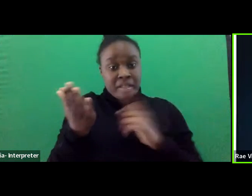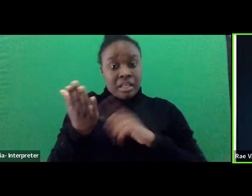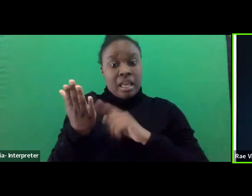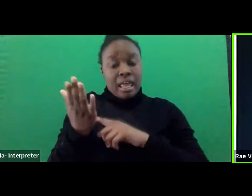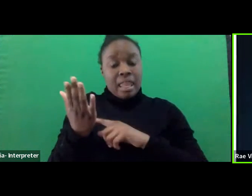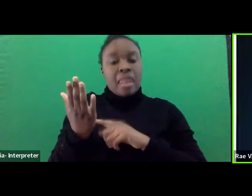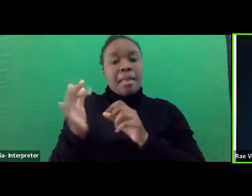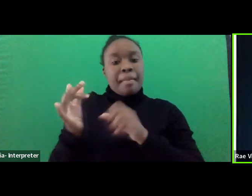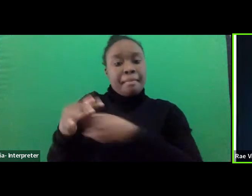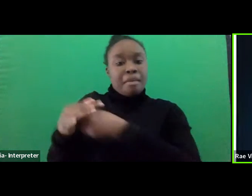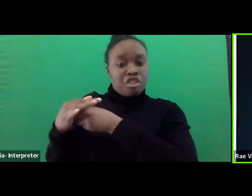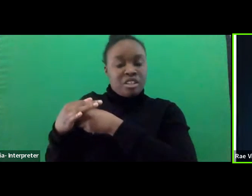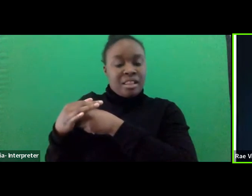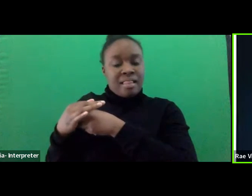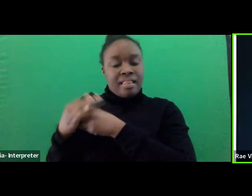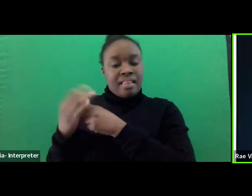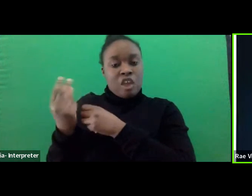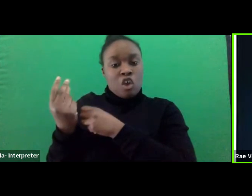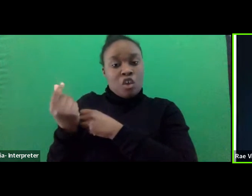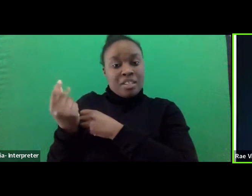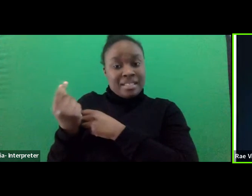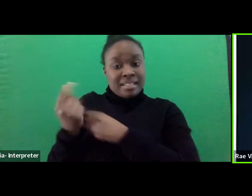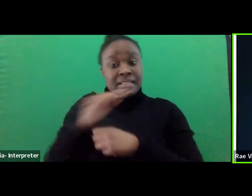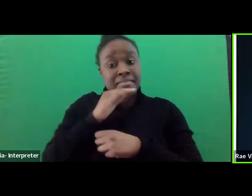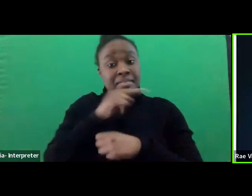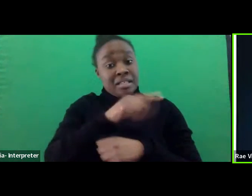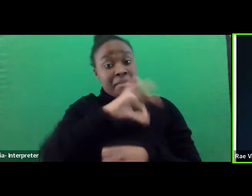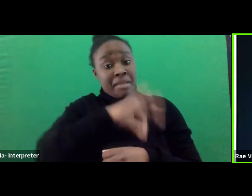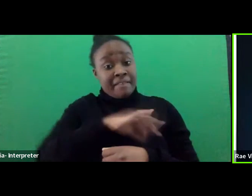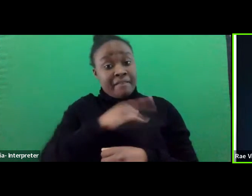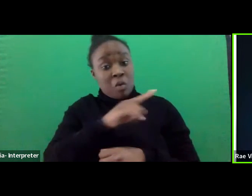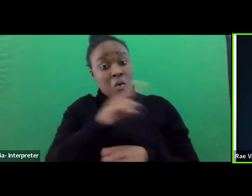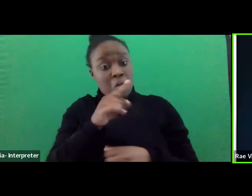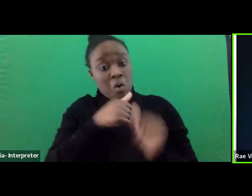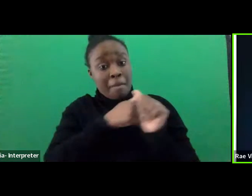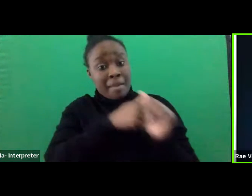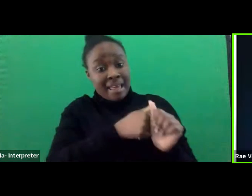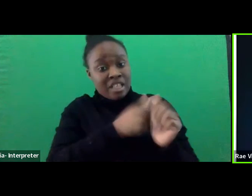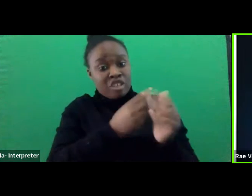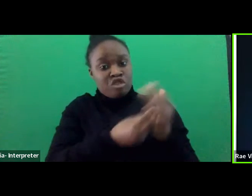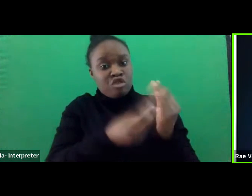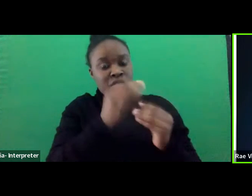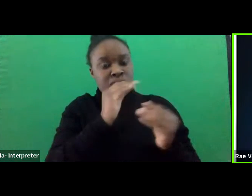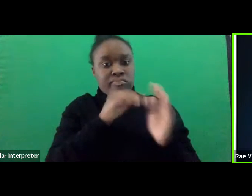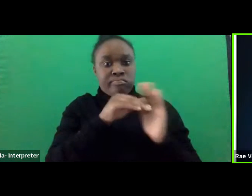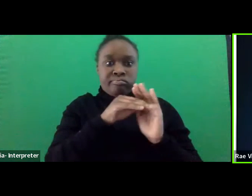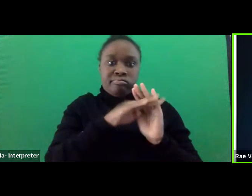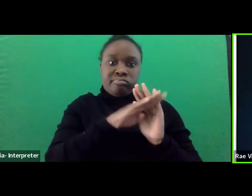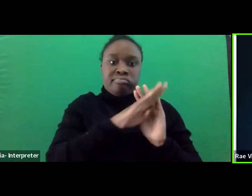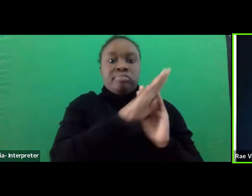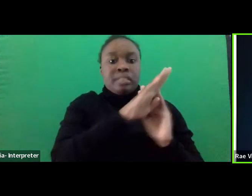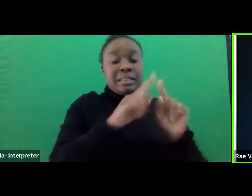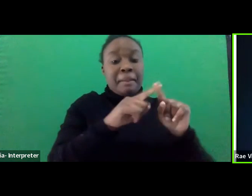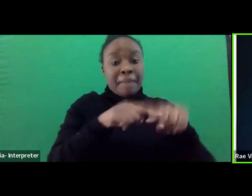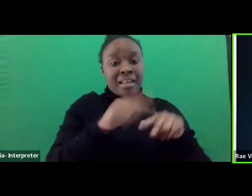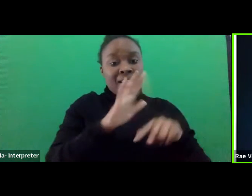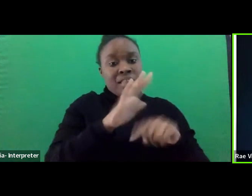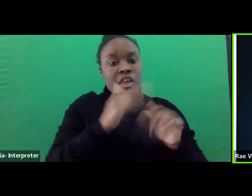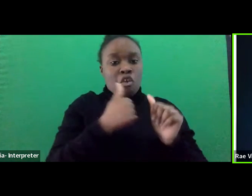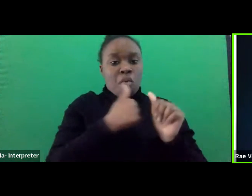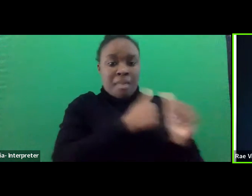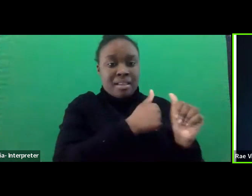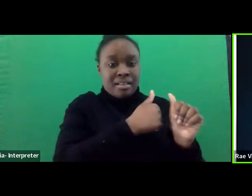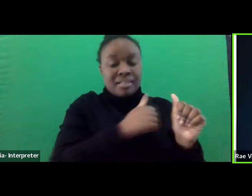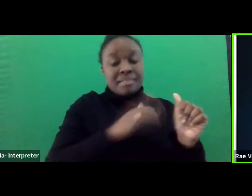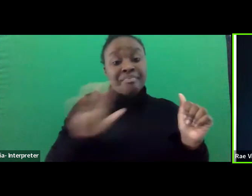the marginal benefit for compliant traders will increase at a level of their compliance, and that the